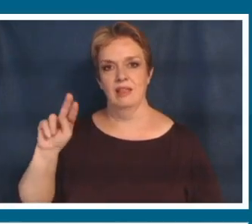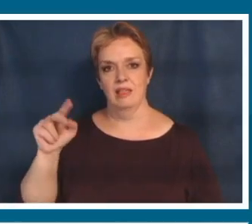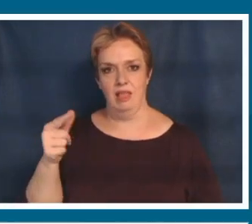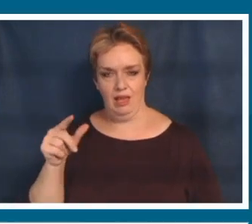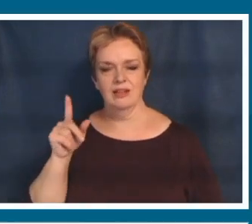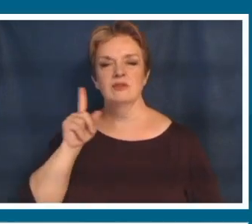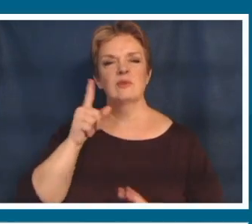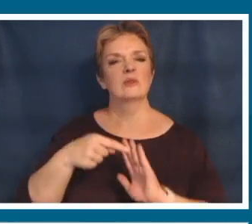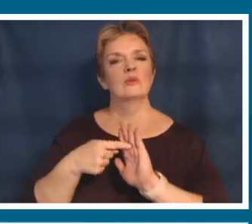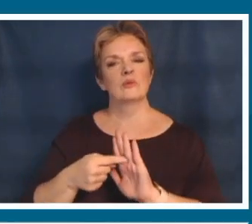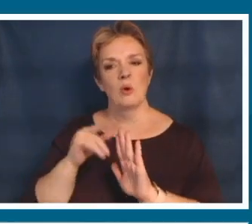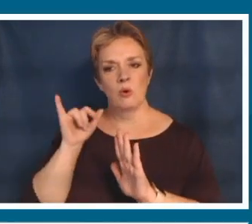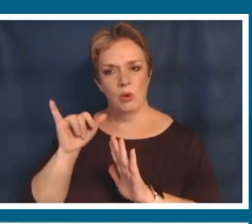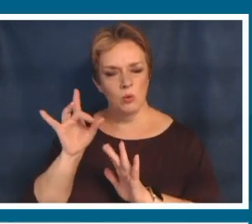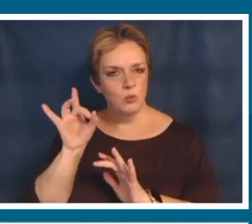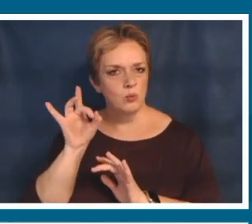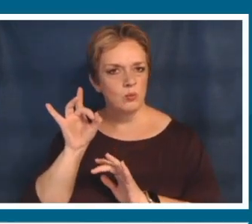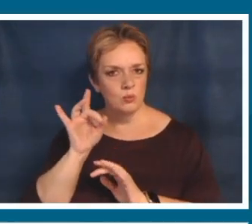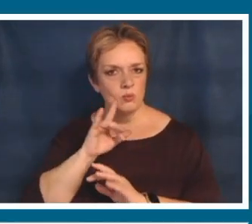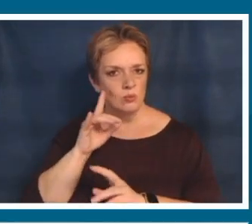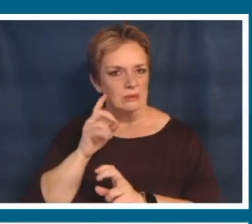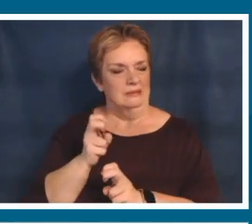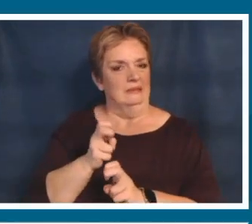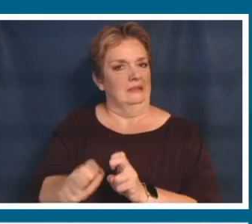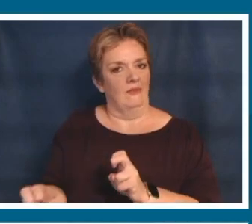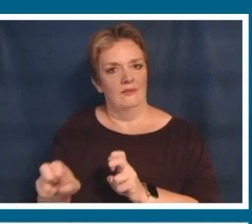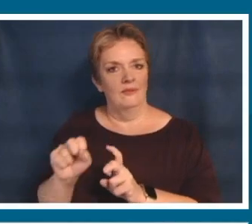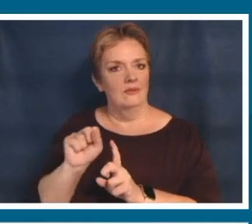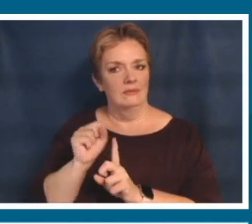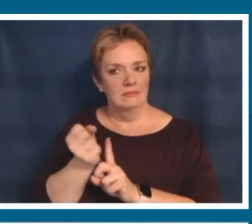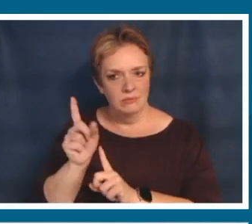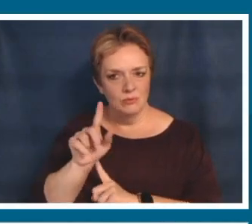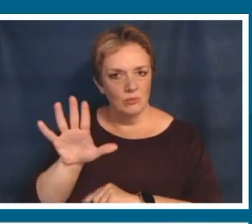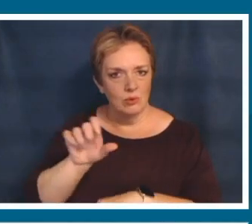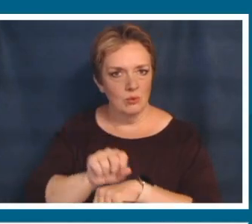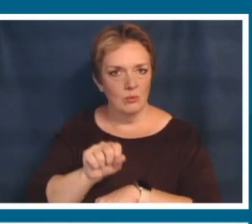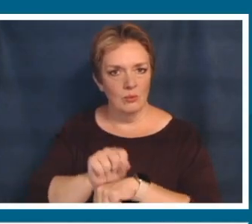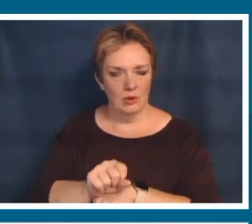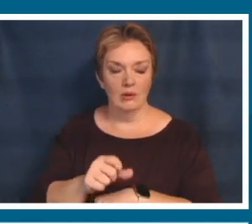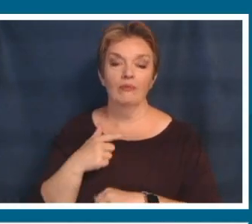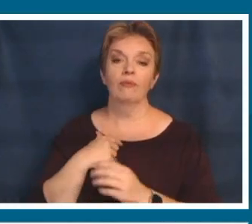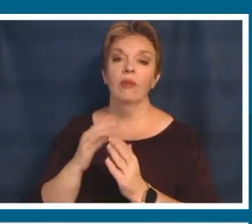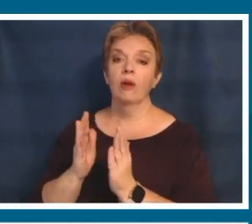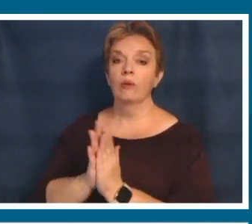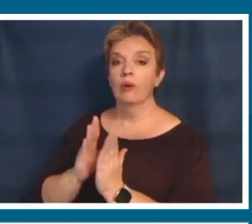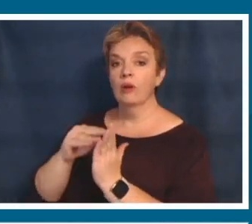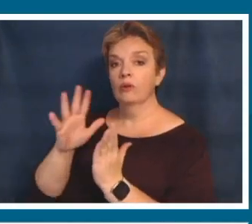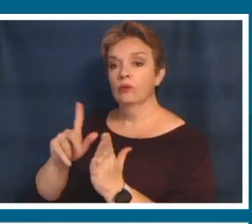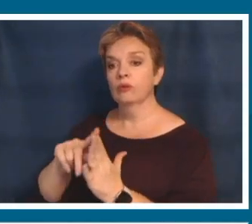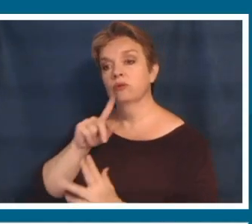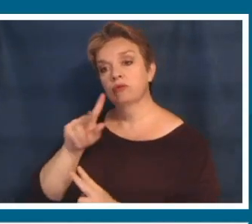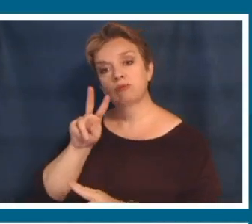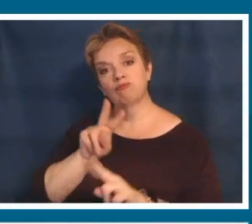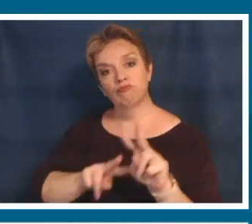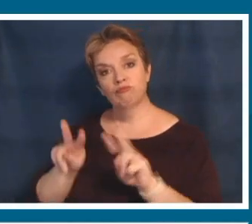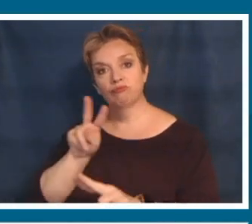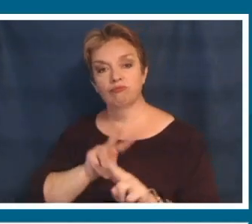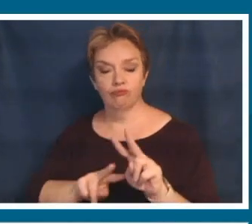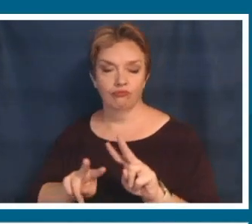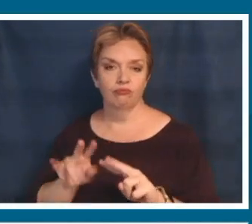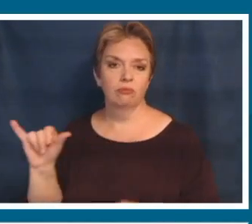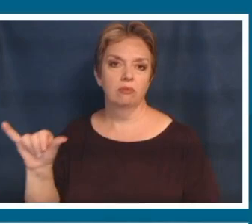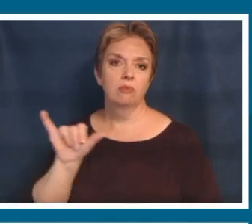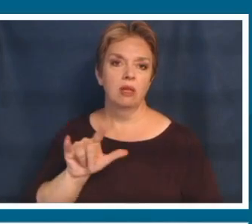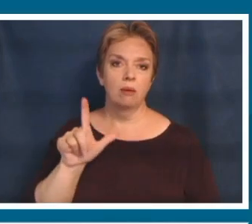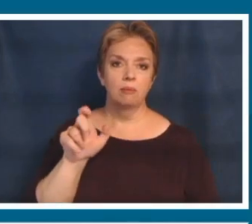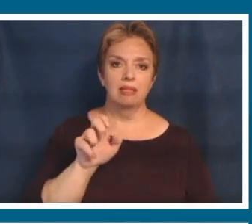would normally have students look through that and process it in the same way that Leanne just did with us with our opener.